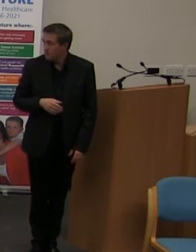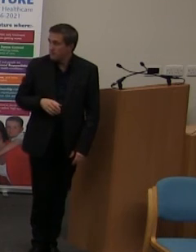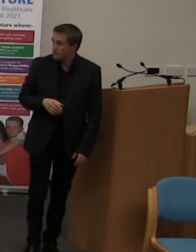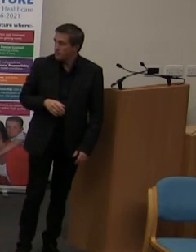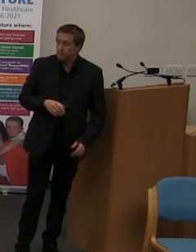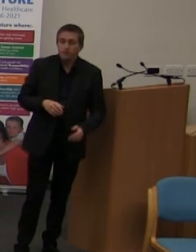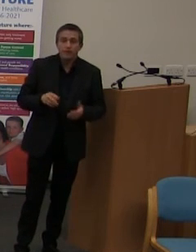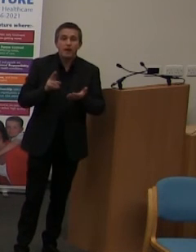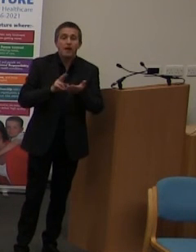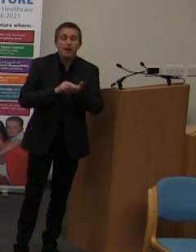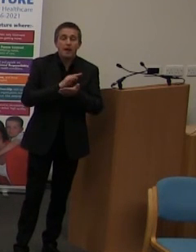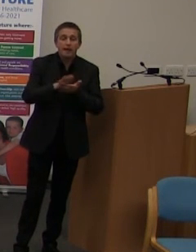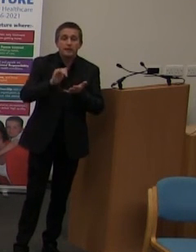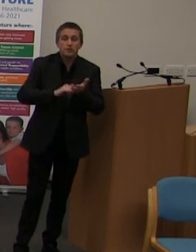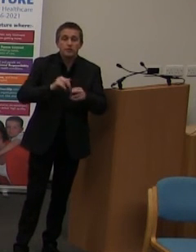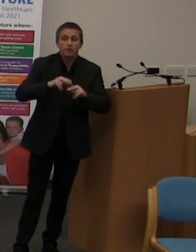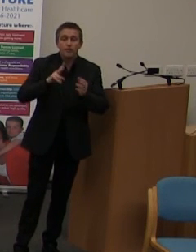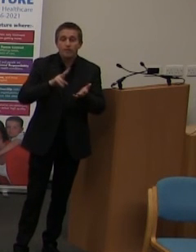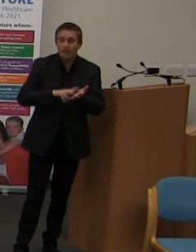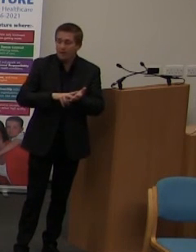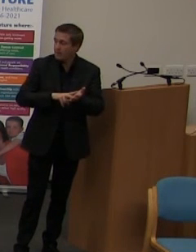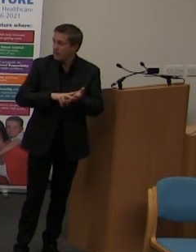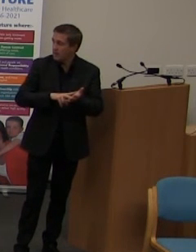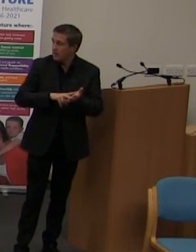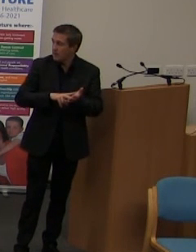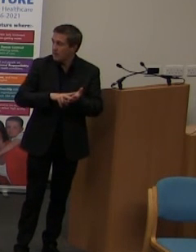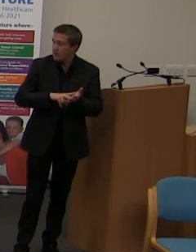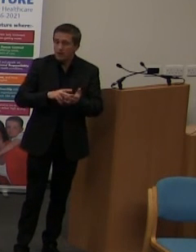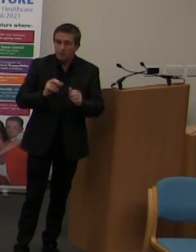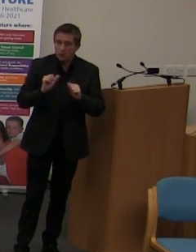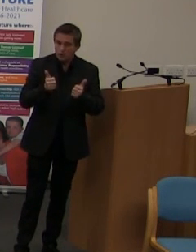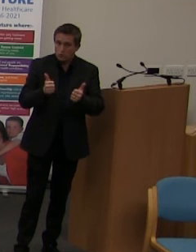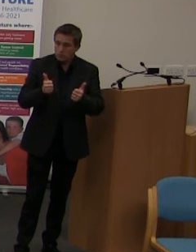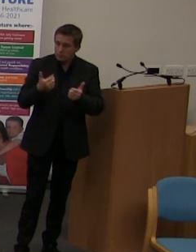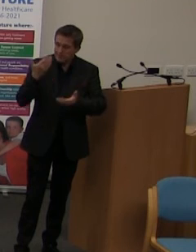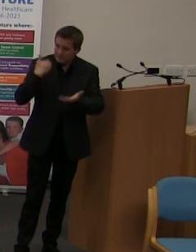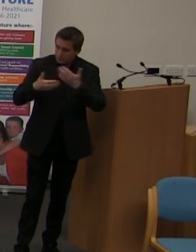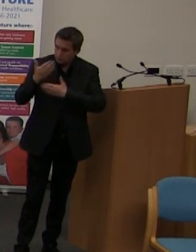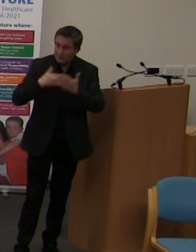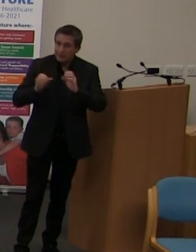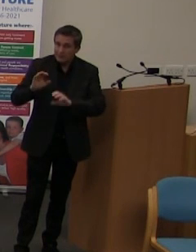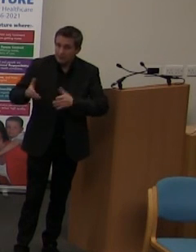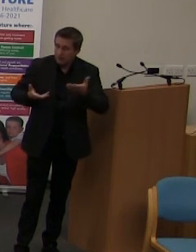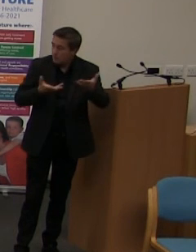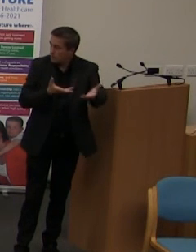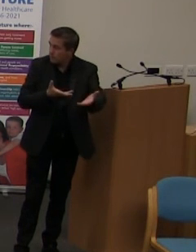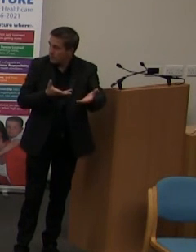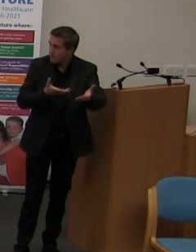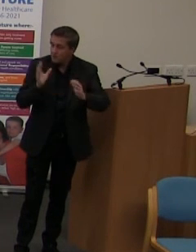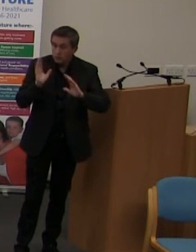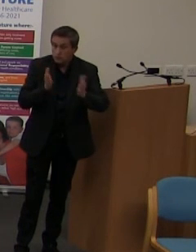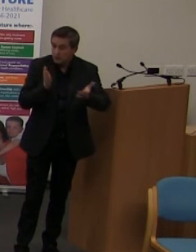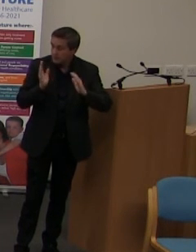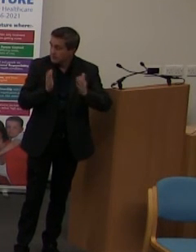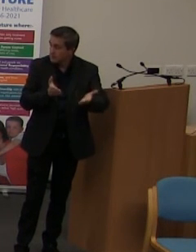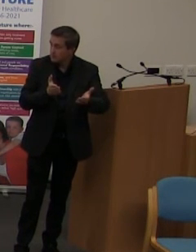meeting, the NHS Forth Valley has had a very strong track record in delivering your overall services